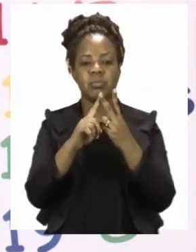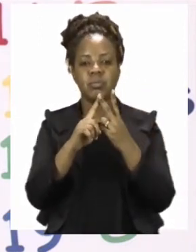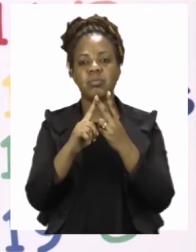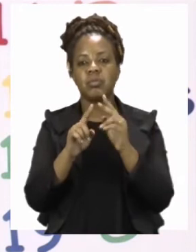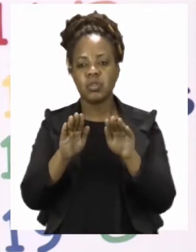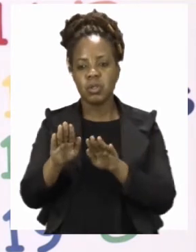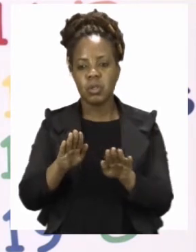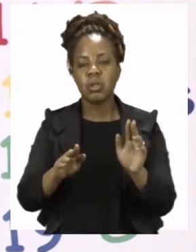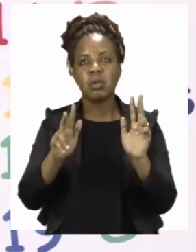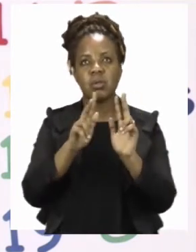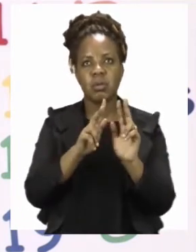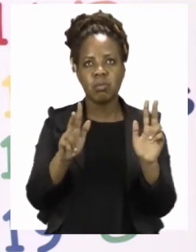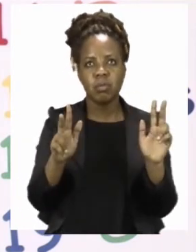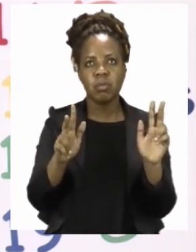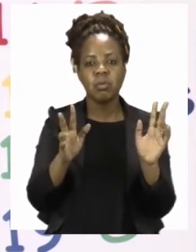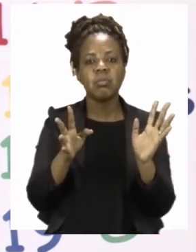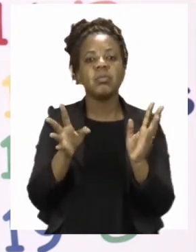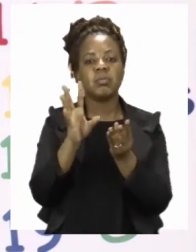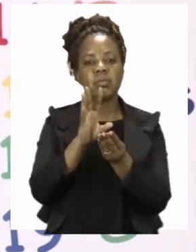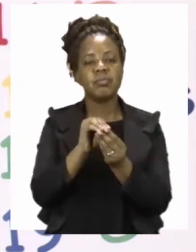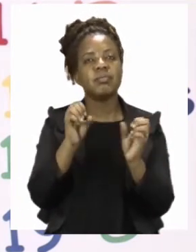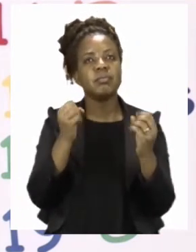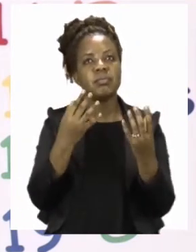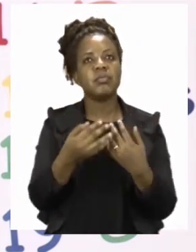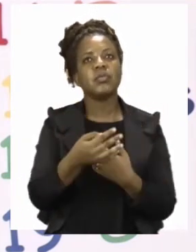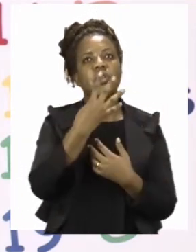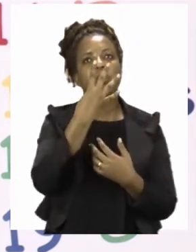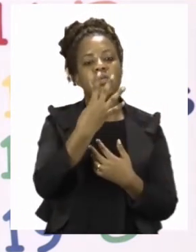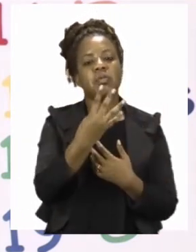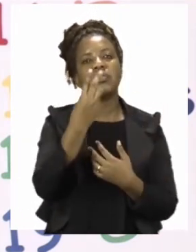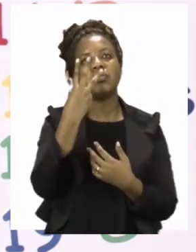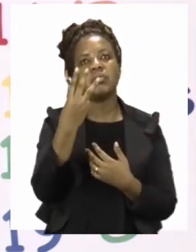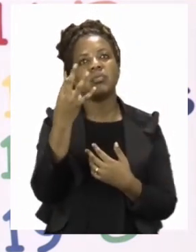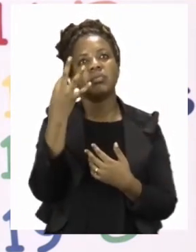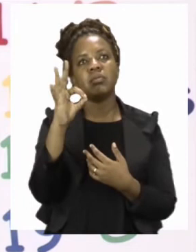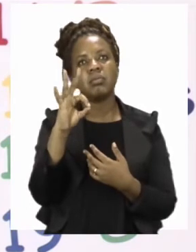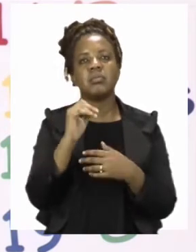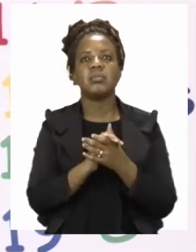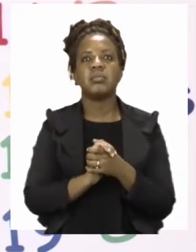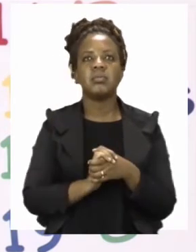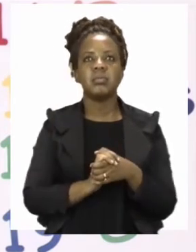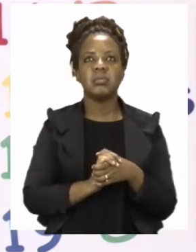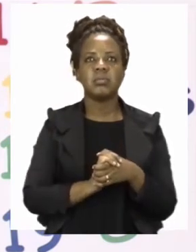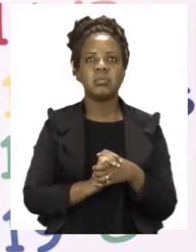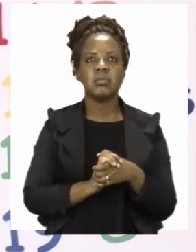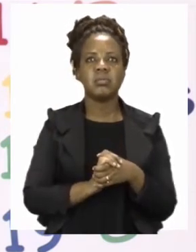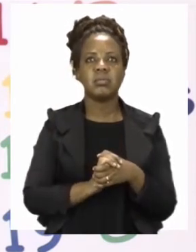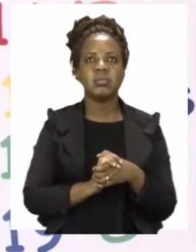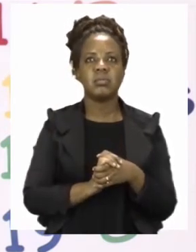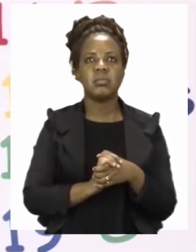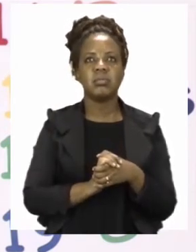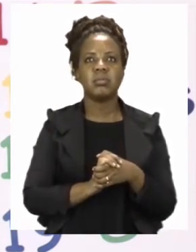by saying 6 plus 3. So 6